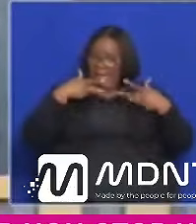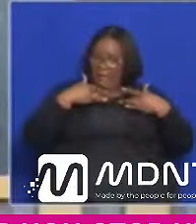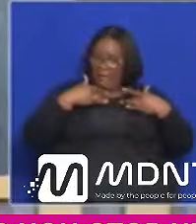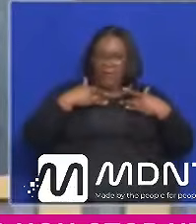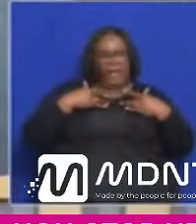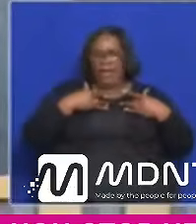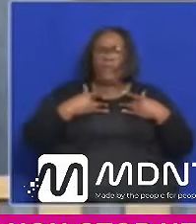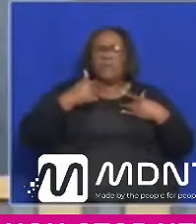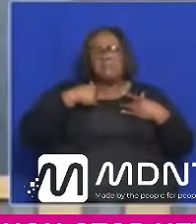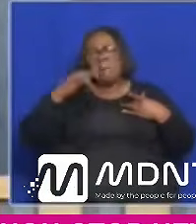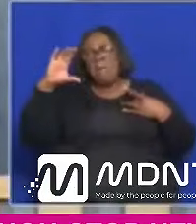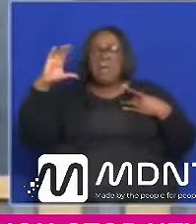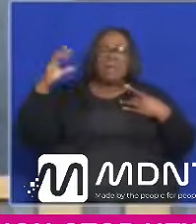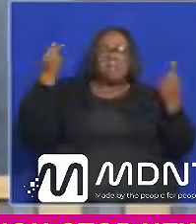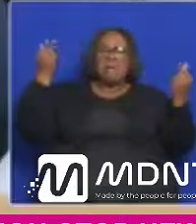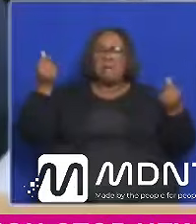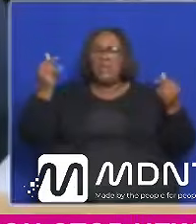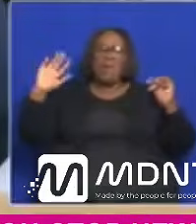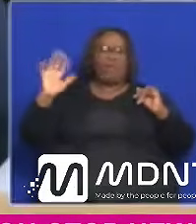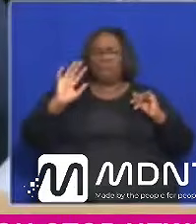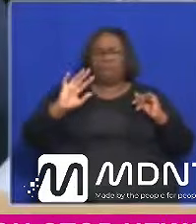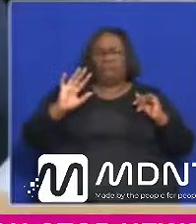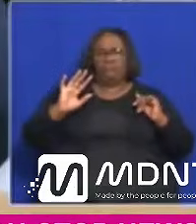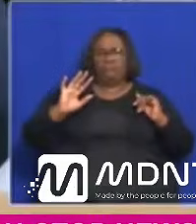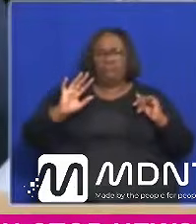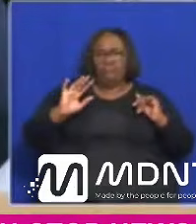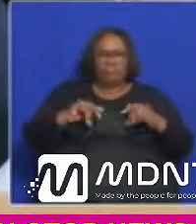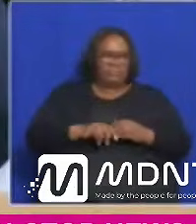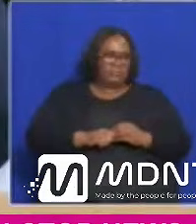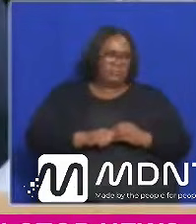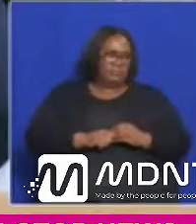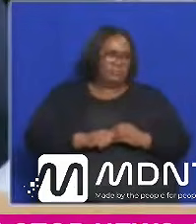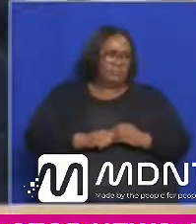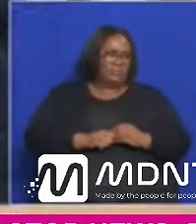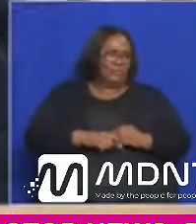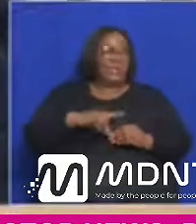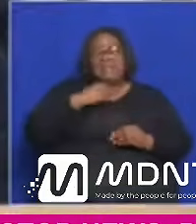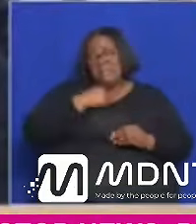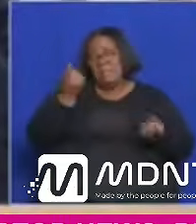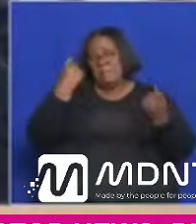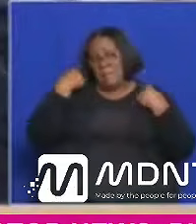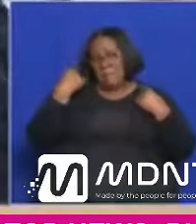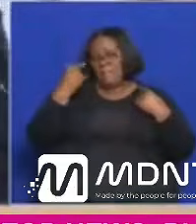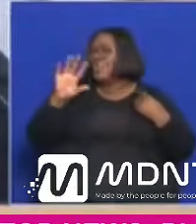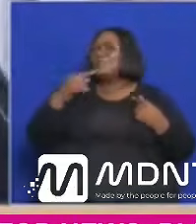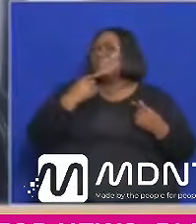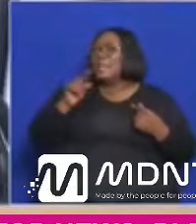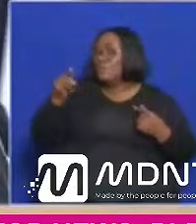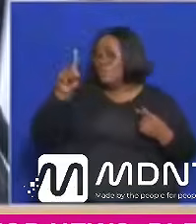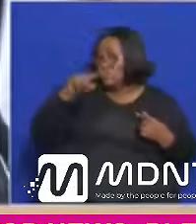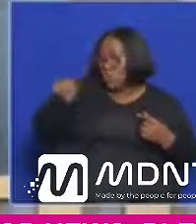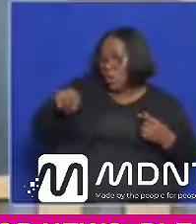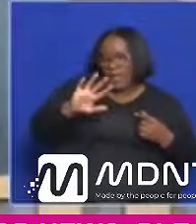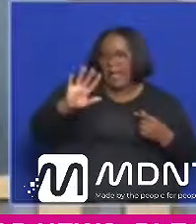big money, please. I'm the one who misunderstood. I'm not saying you're wrong, but it looks like maybe